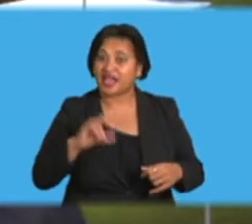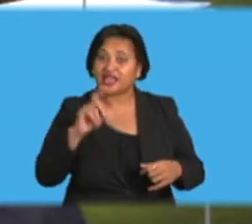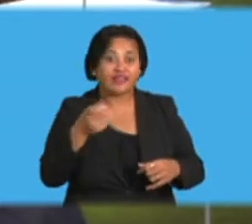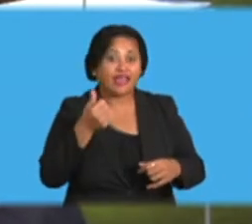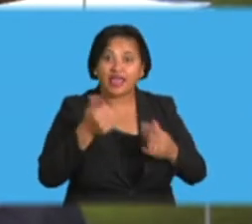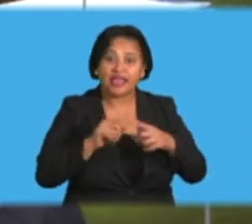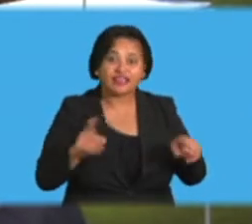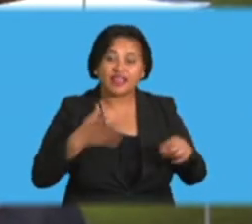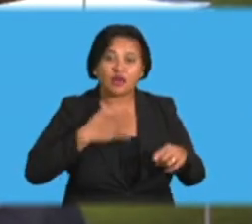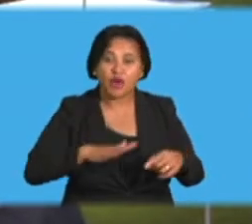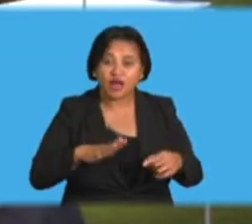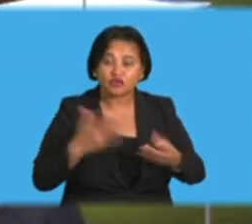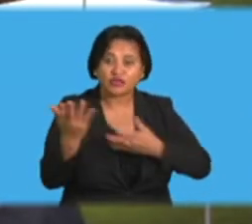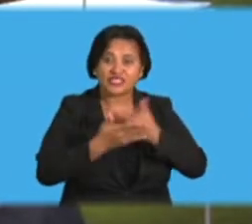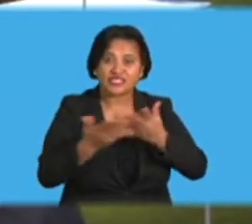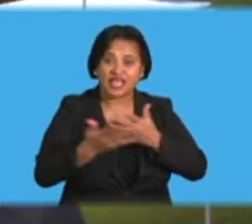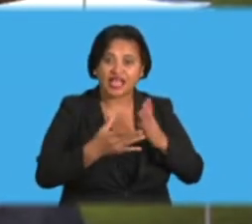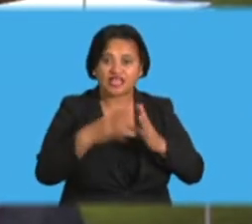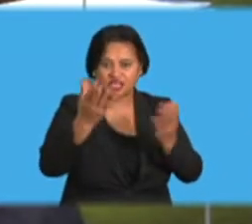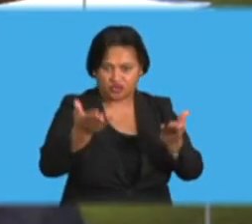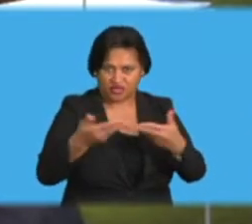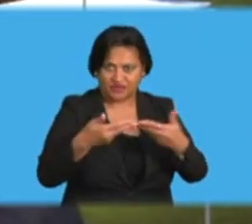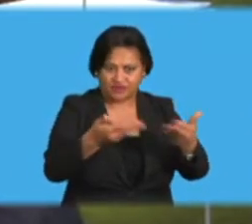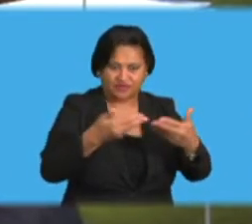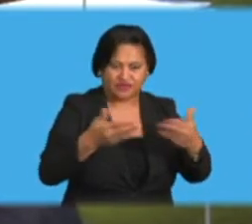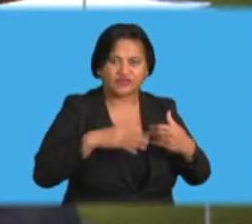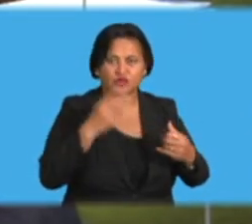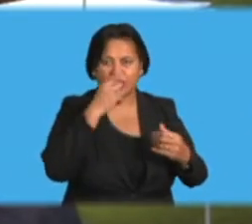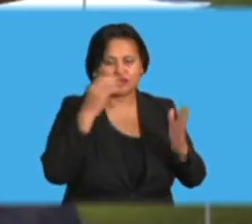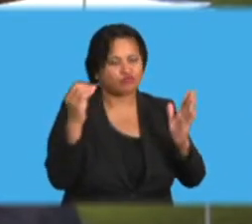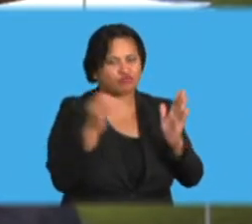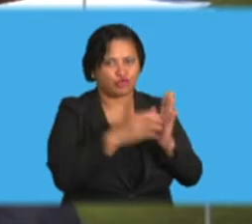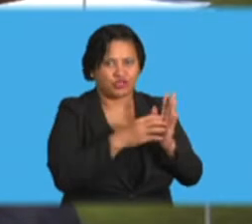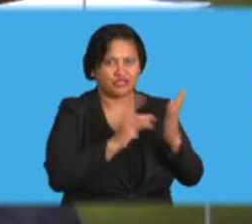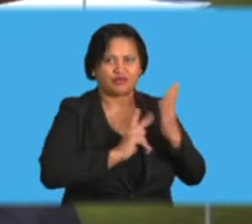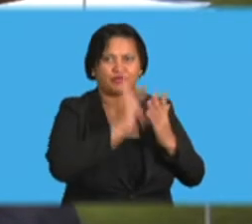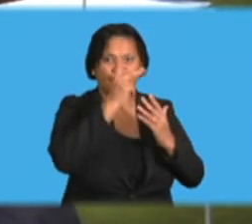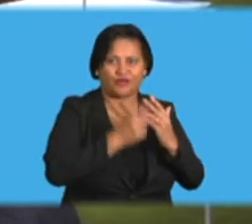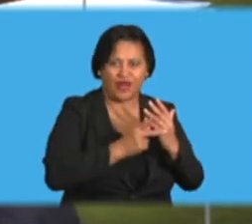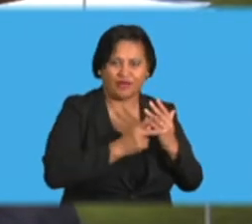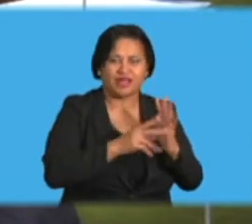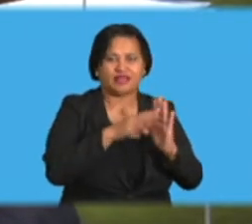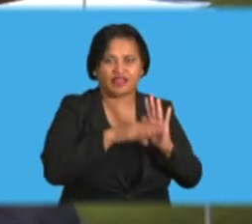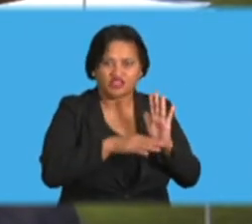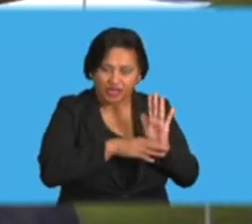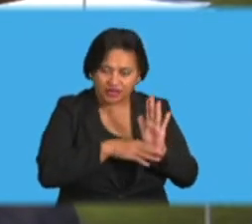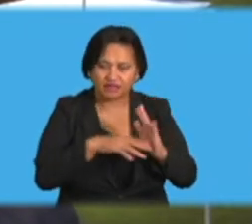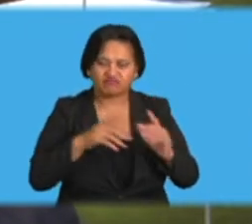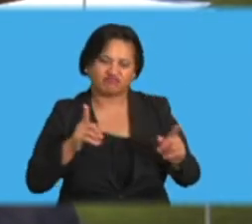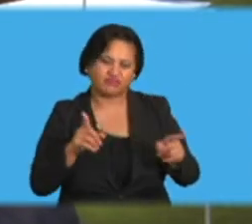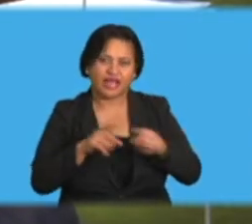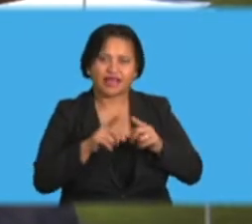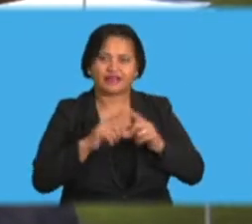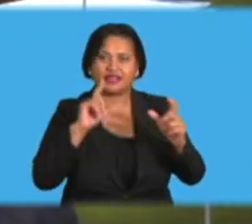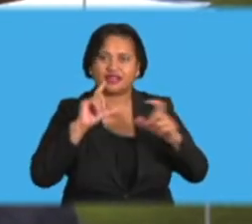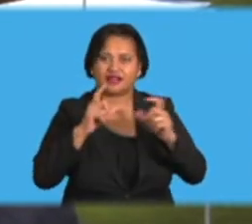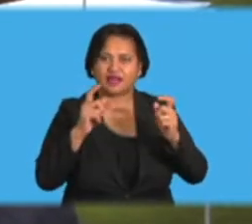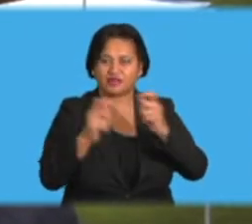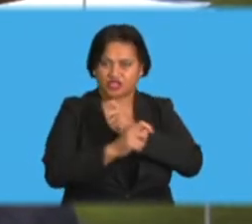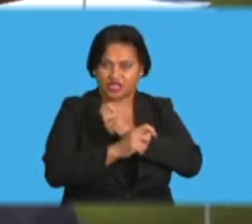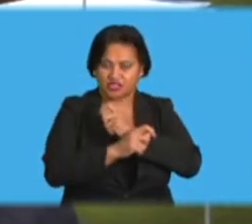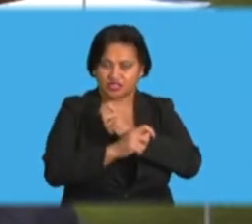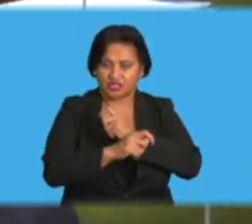with the team with the ADB to be able to ensure, in particular, provide a focus on climate change, Madam Speaker. The successful hosting of this meeting,